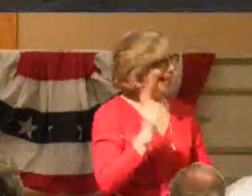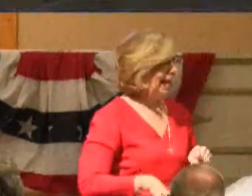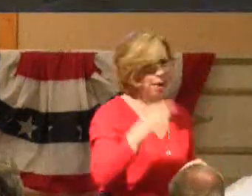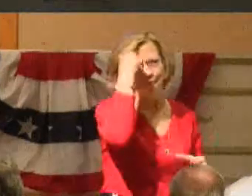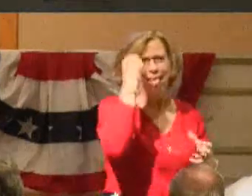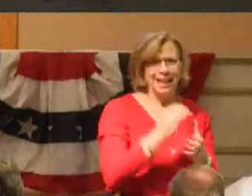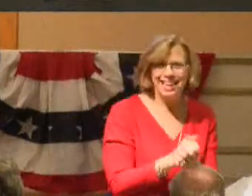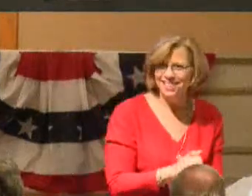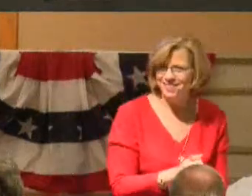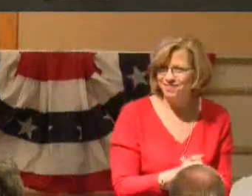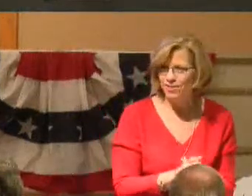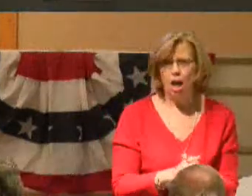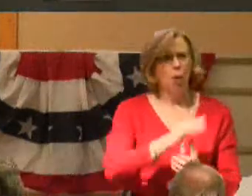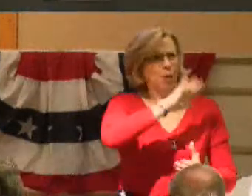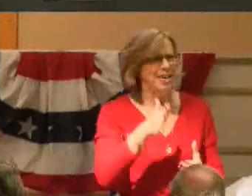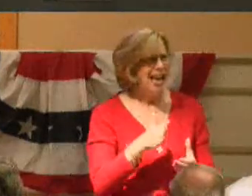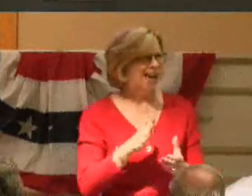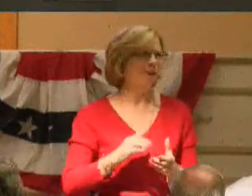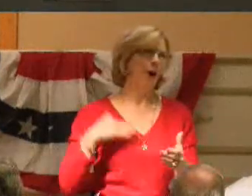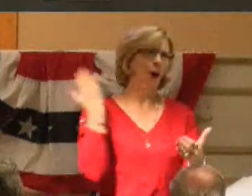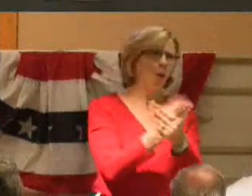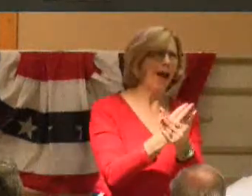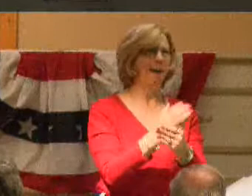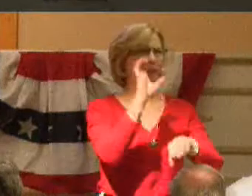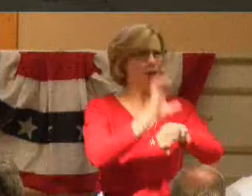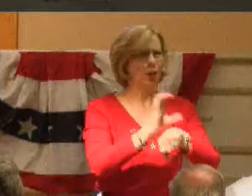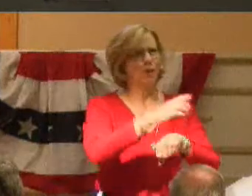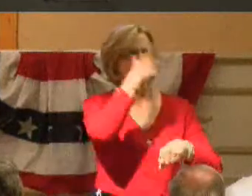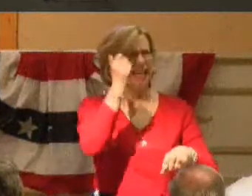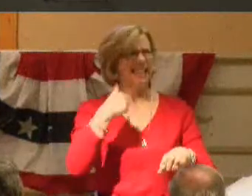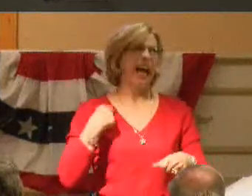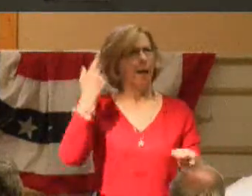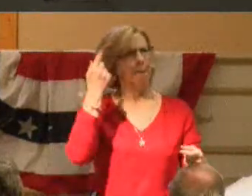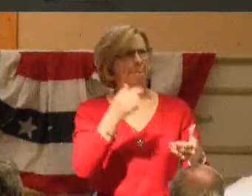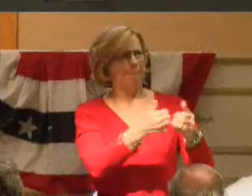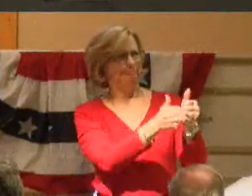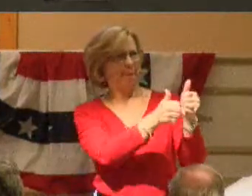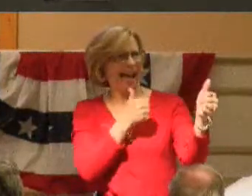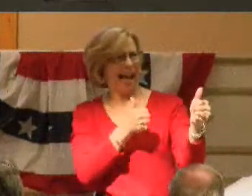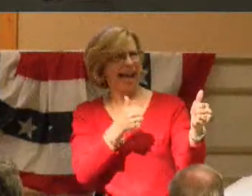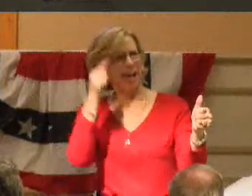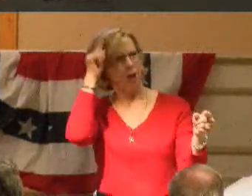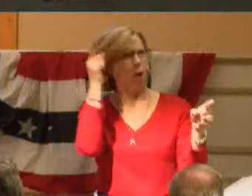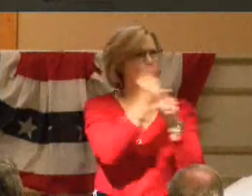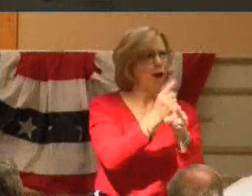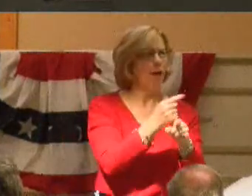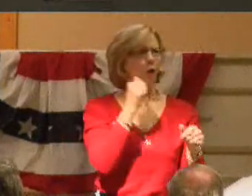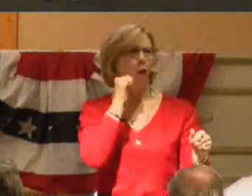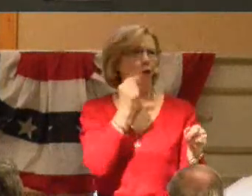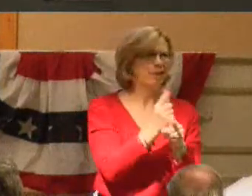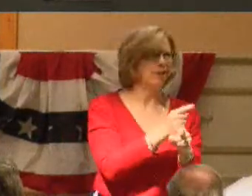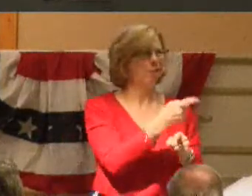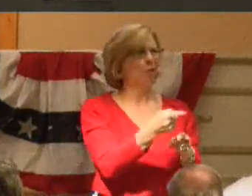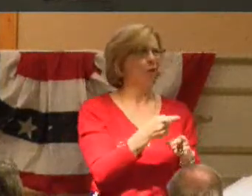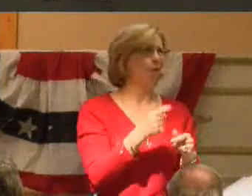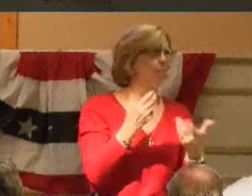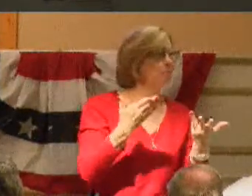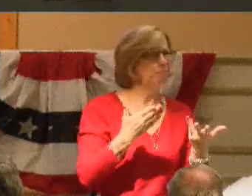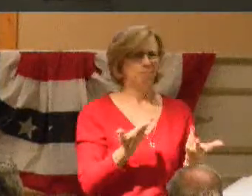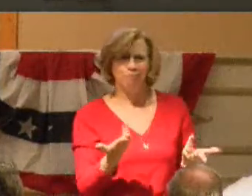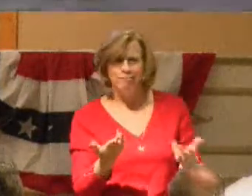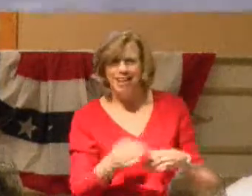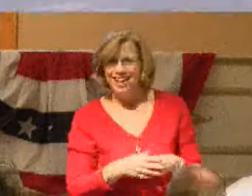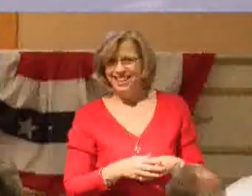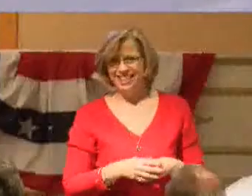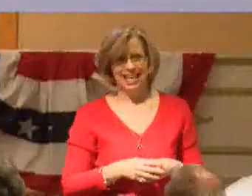We'll never get to church this morning. I'm behind brother so-and-so. for Sister So-and-so. You can't even get to